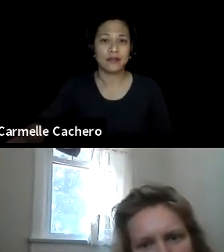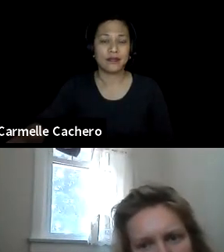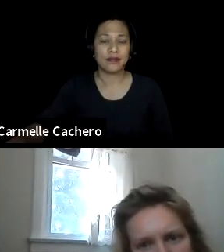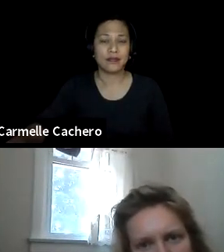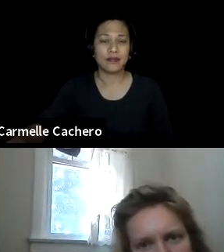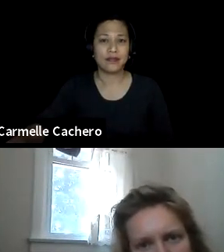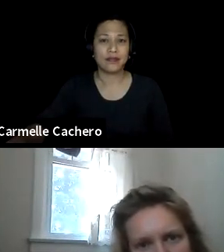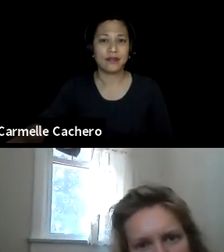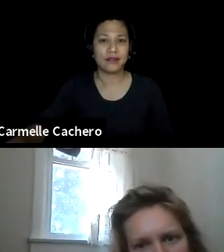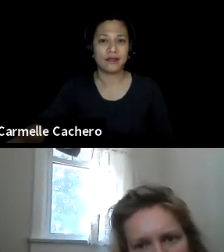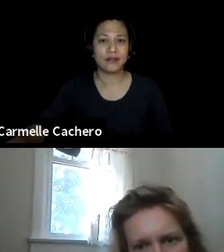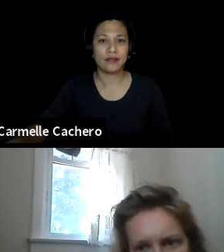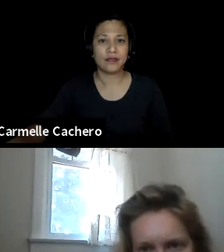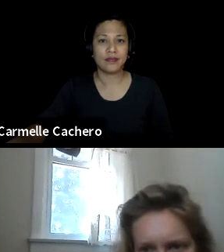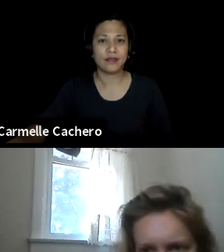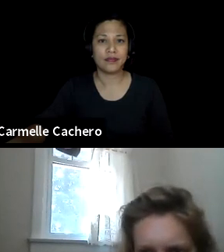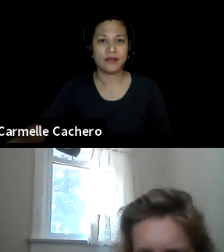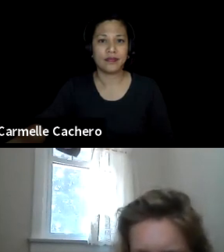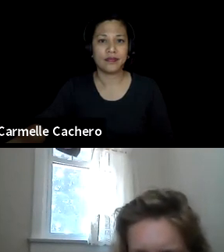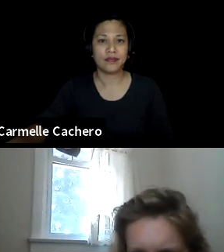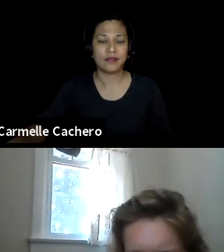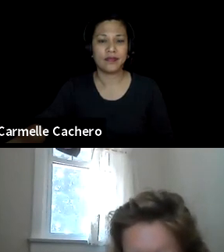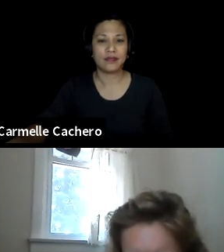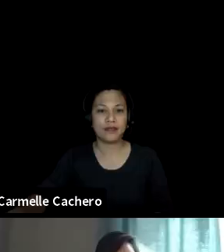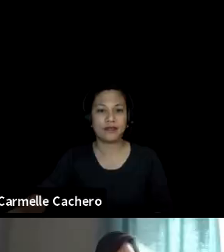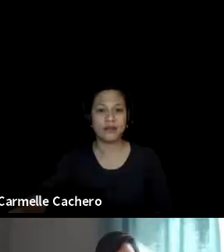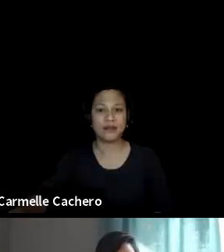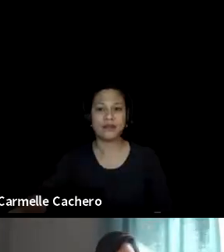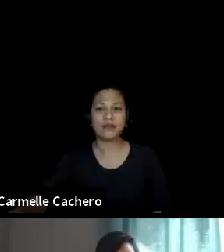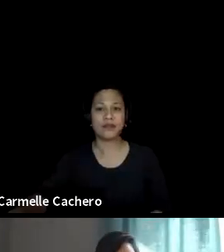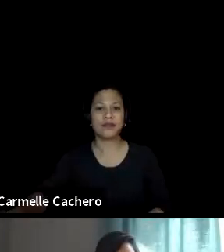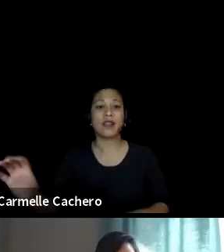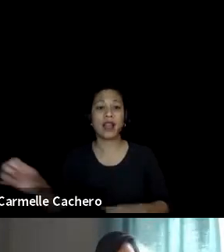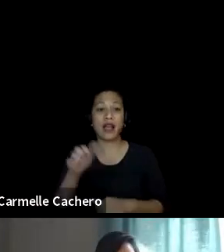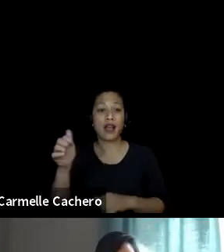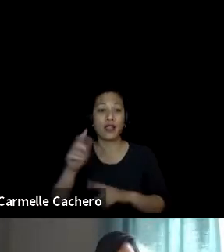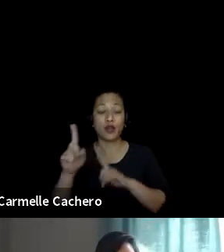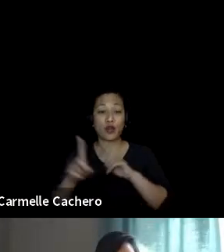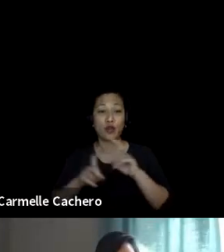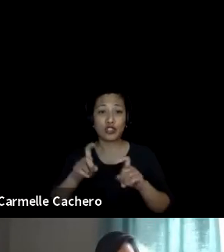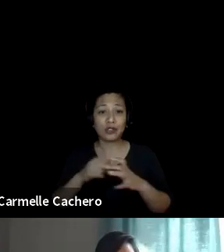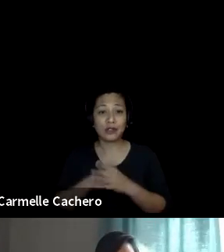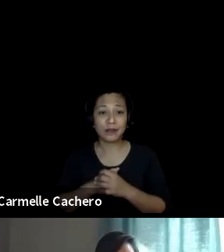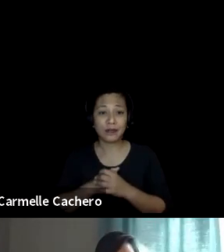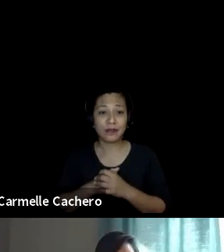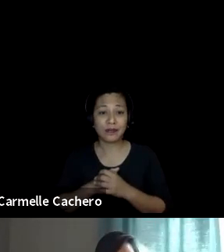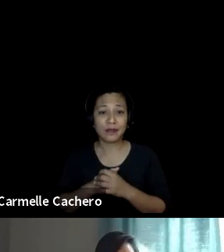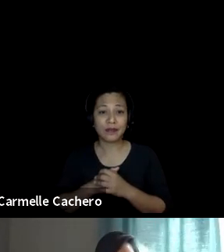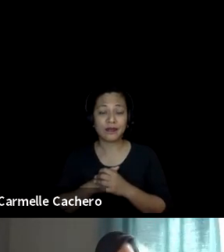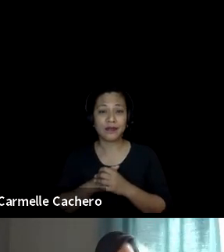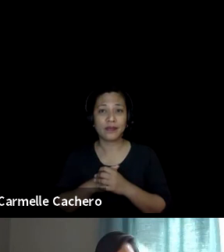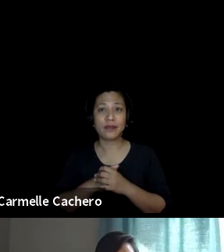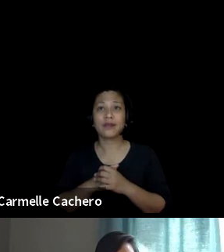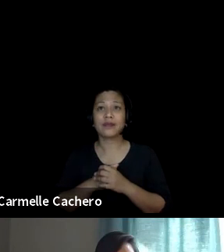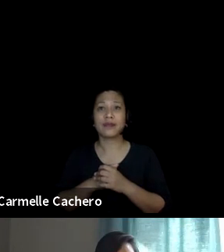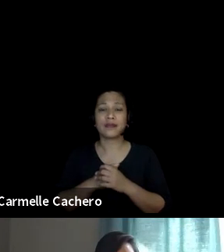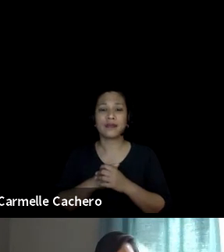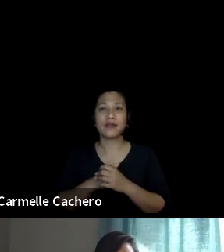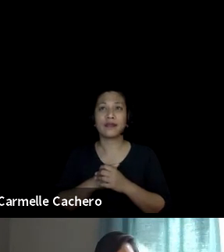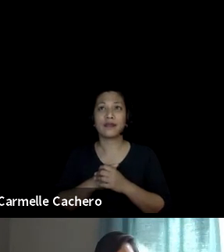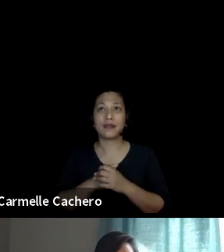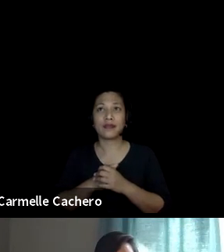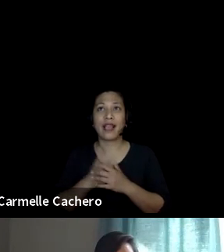Did you want me to read out some of the other questions, Lavie? Sure, yeah. I'm not sure who they are. Yeah. So we've got a lot